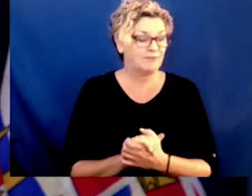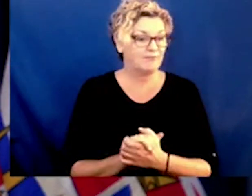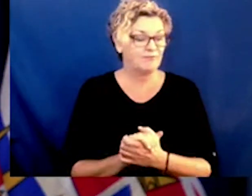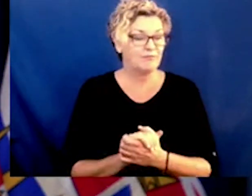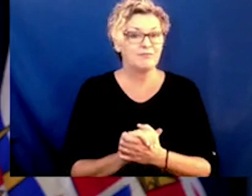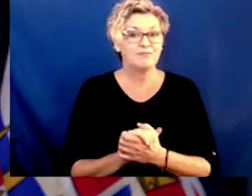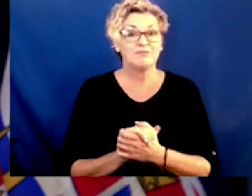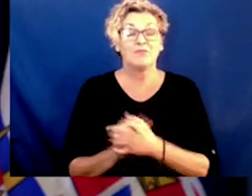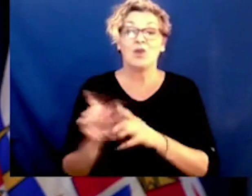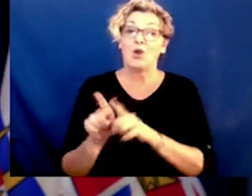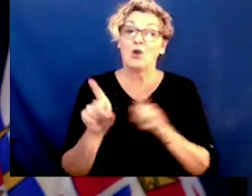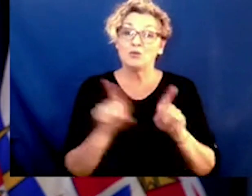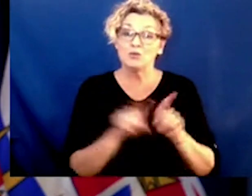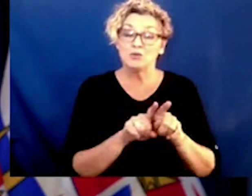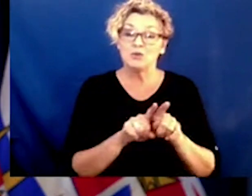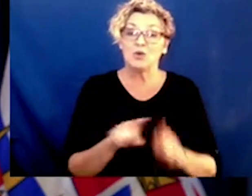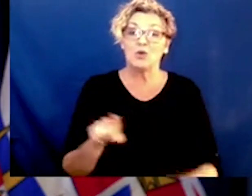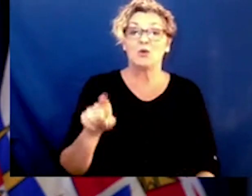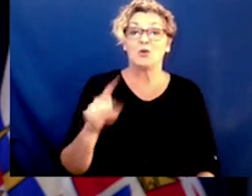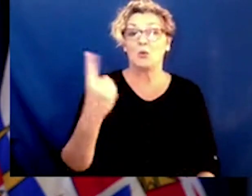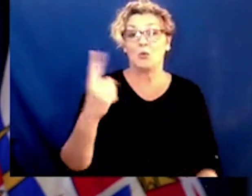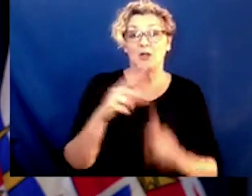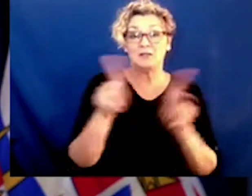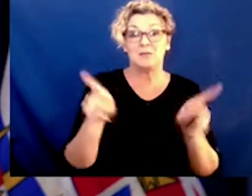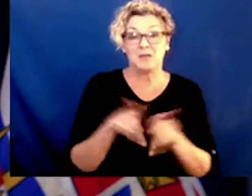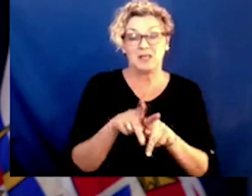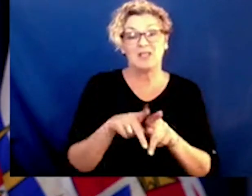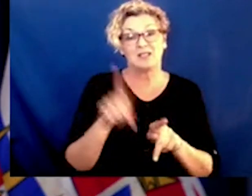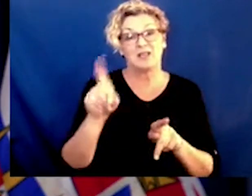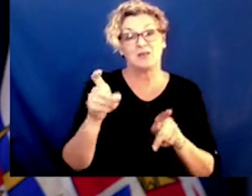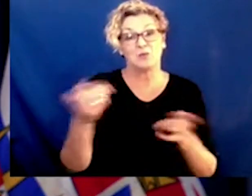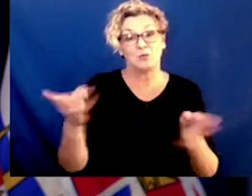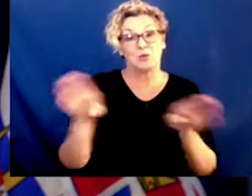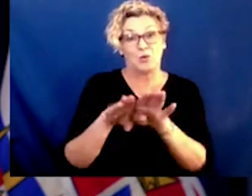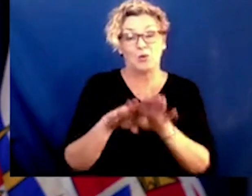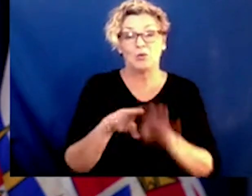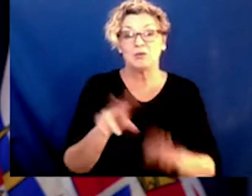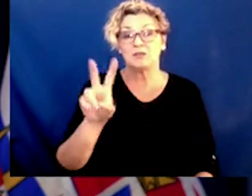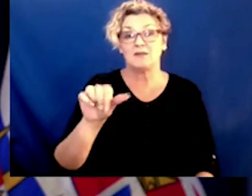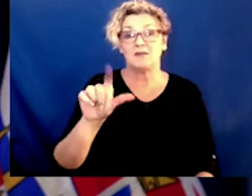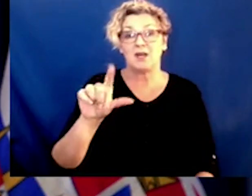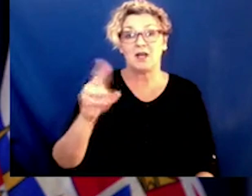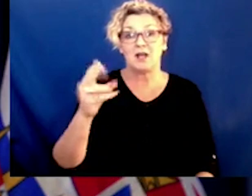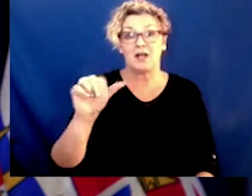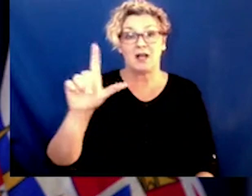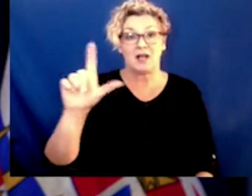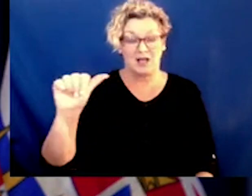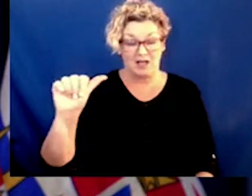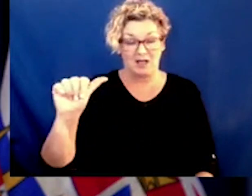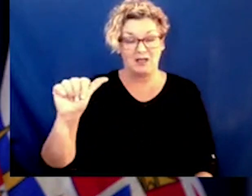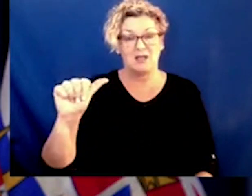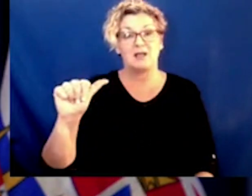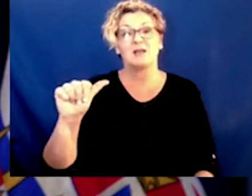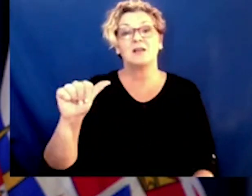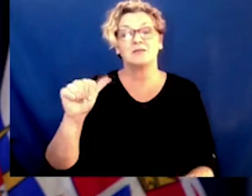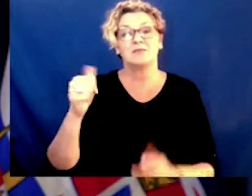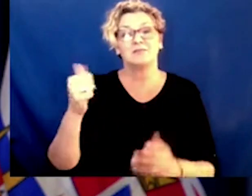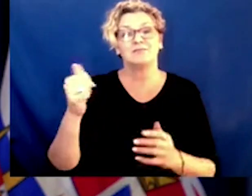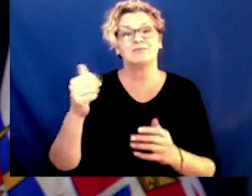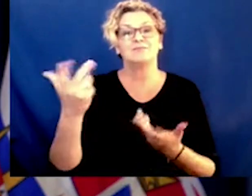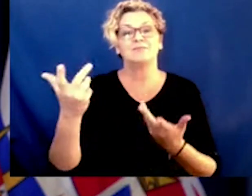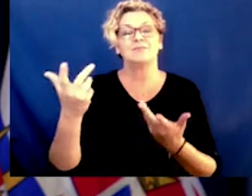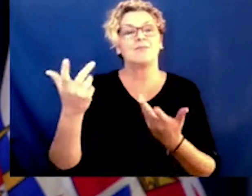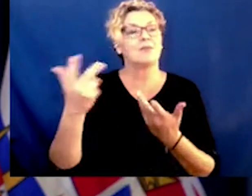staff. Also, over the weekend, 1 new community outbreak was declared in the Fraser Health Region, and that's the MSJ